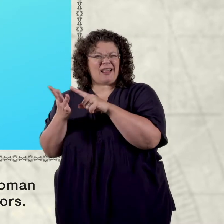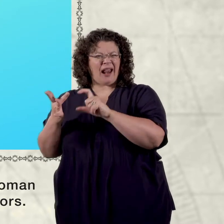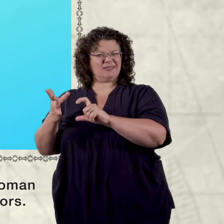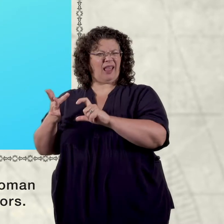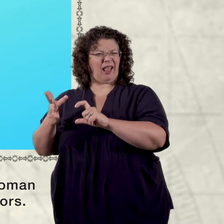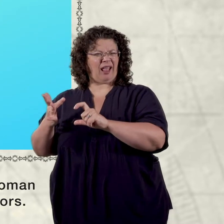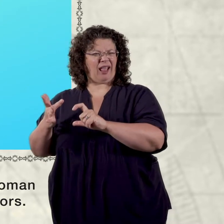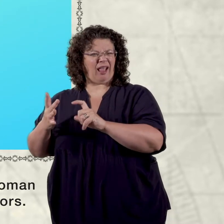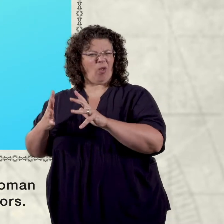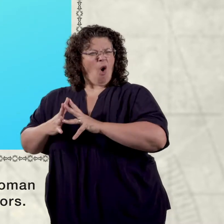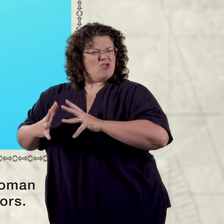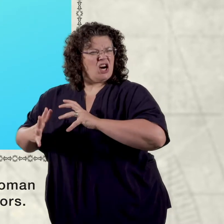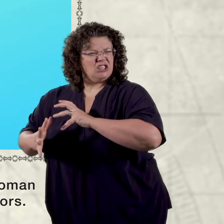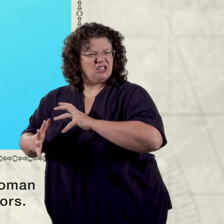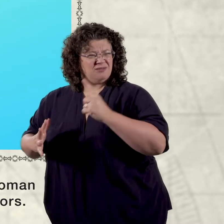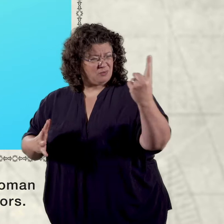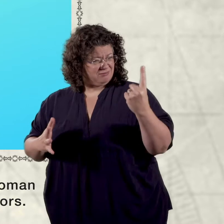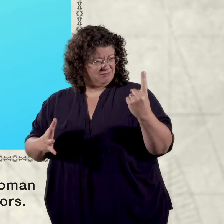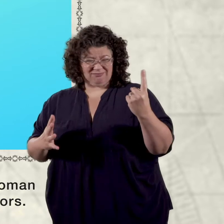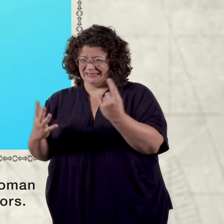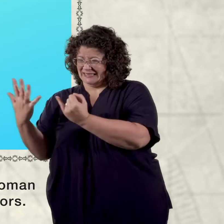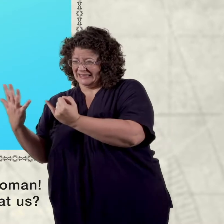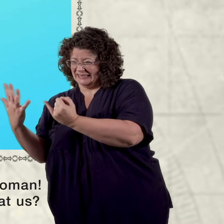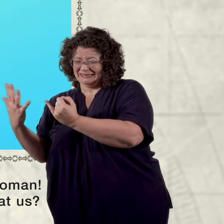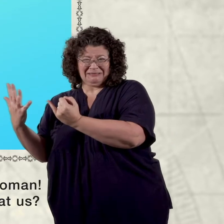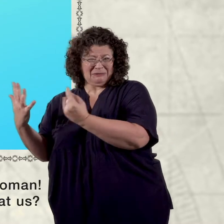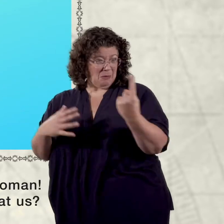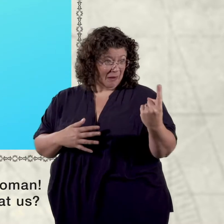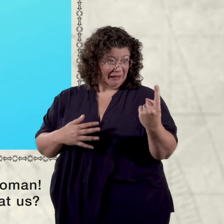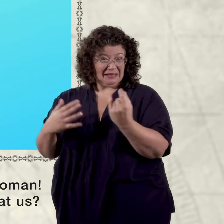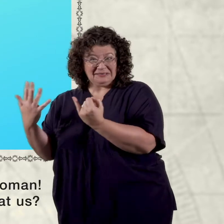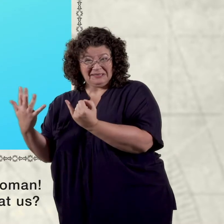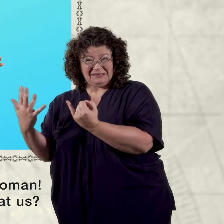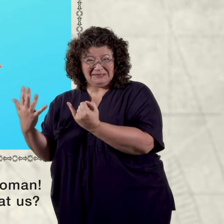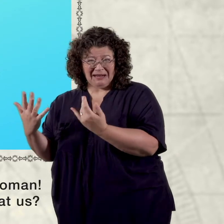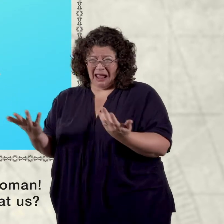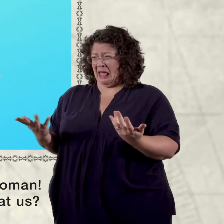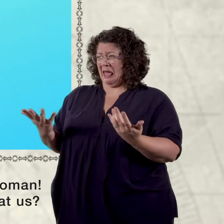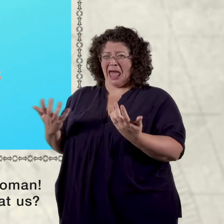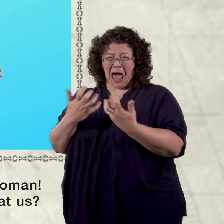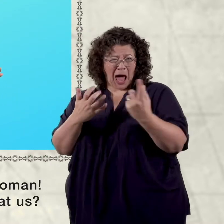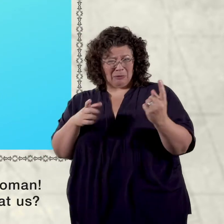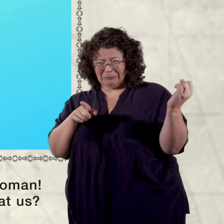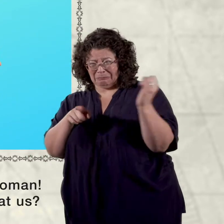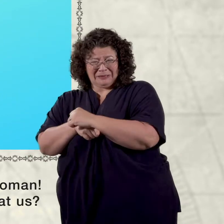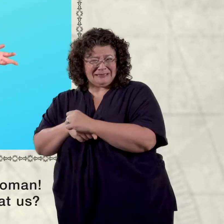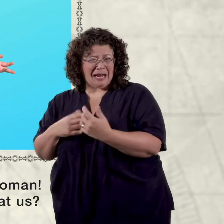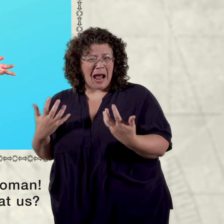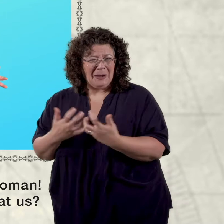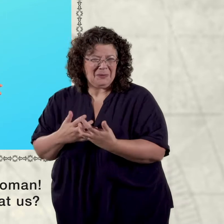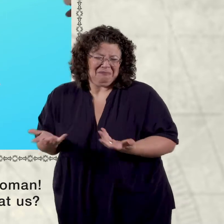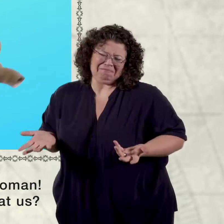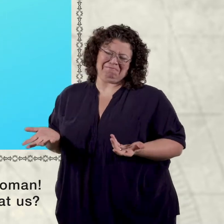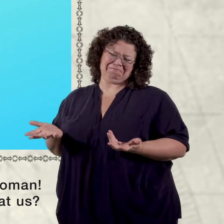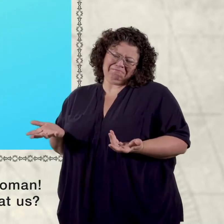six Celtic warriors. six Celts against every single Roman. How on earth